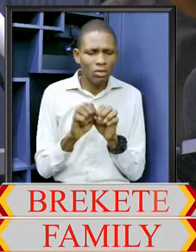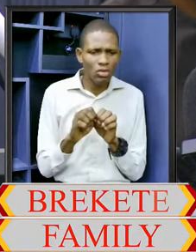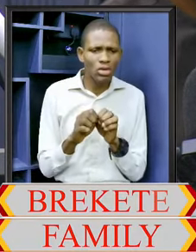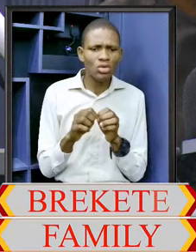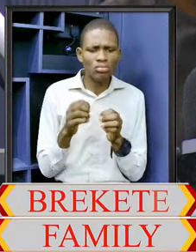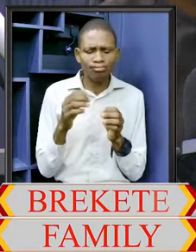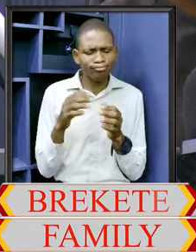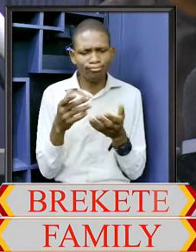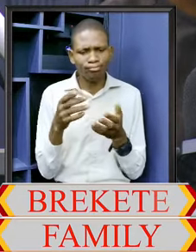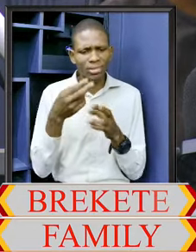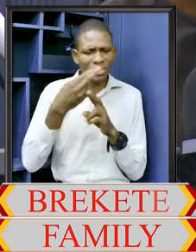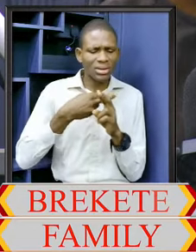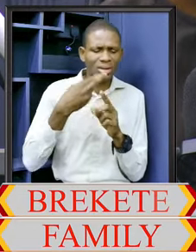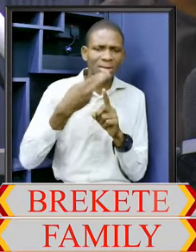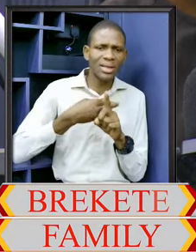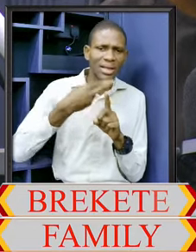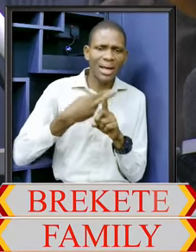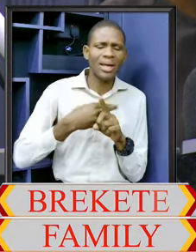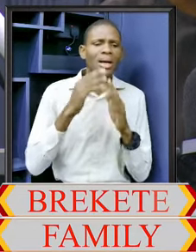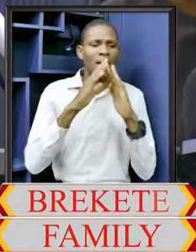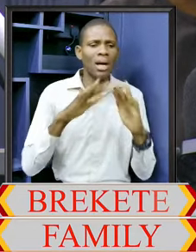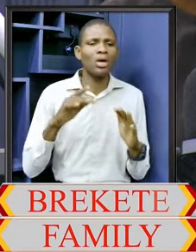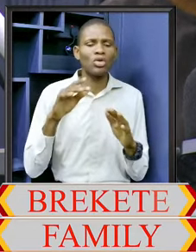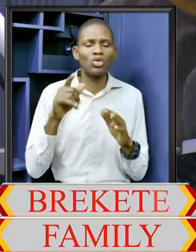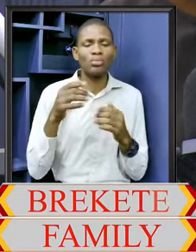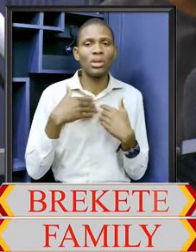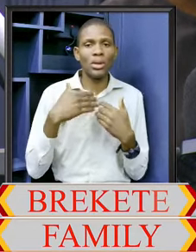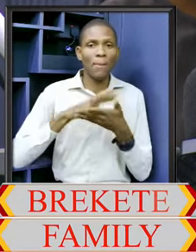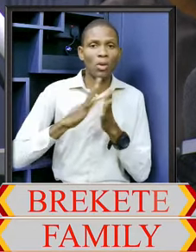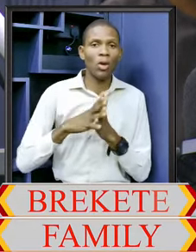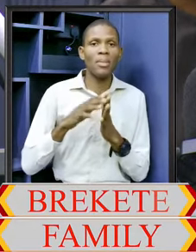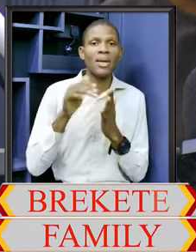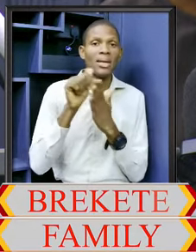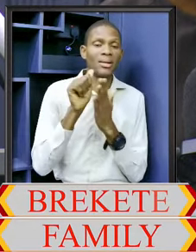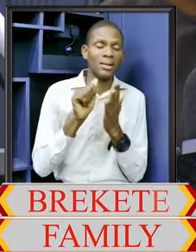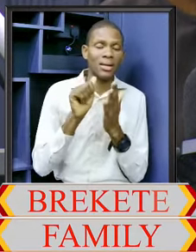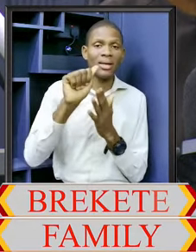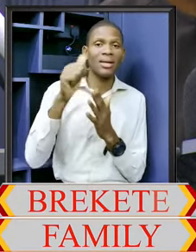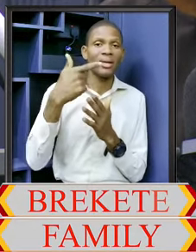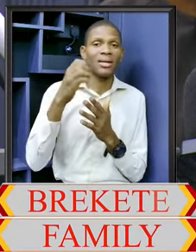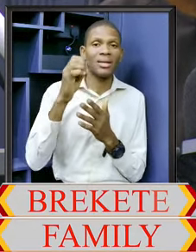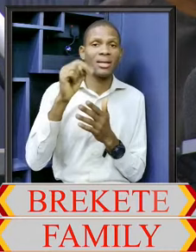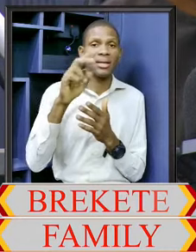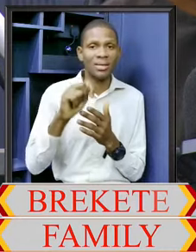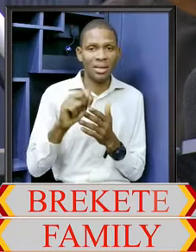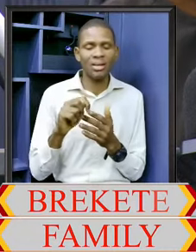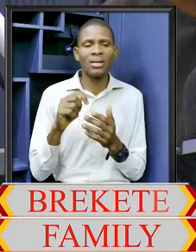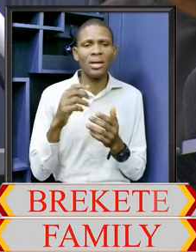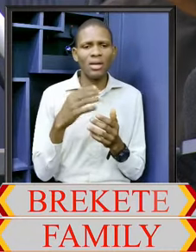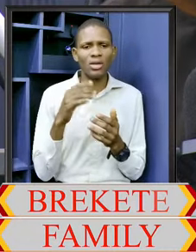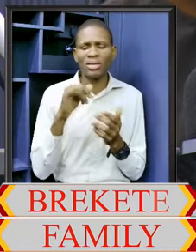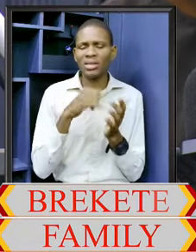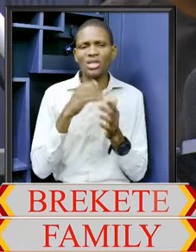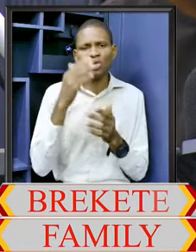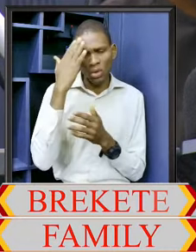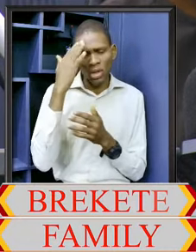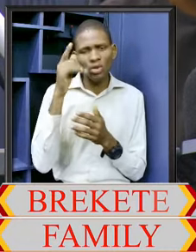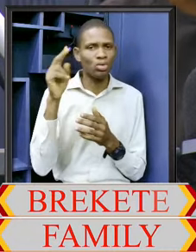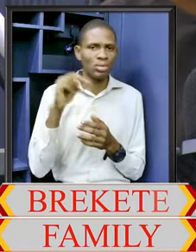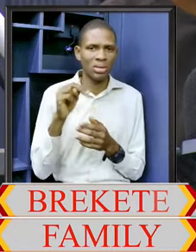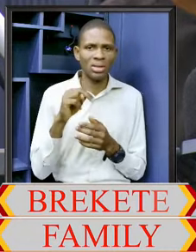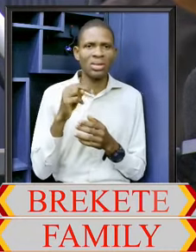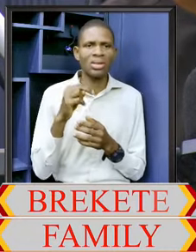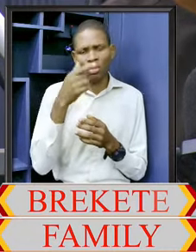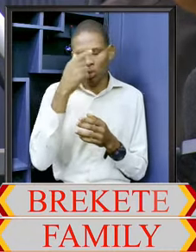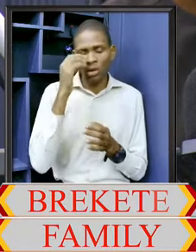agent. Exactly. That one, you don't need money. Exactly. Now knowledge you need. Because if you also jump into them without knowledge, you go lose. Exactly.